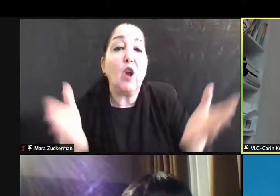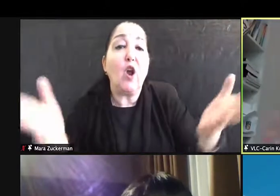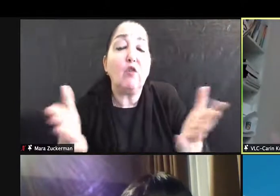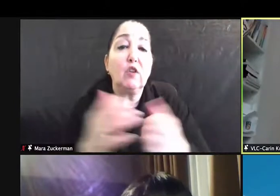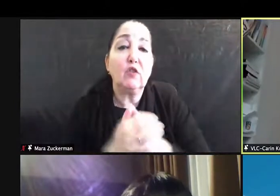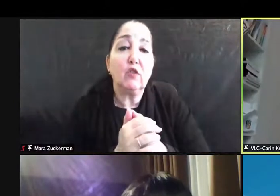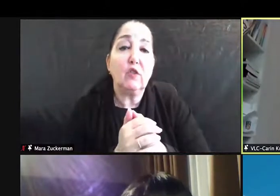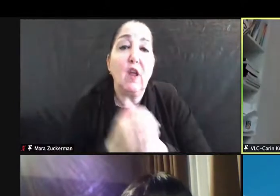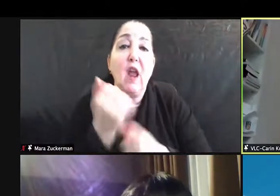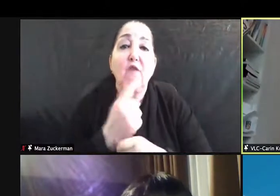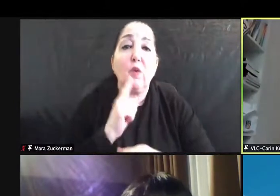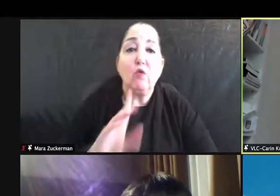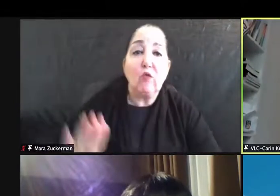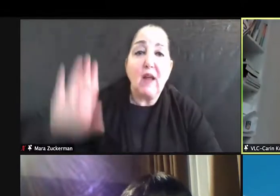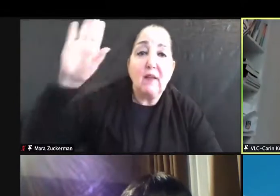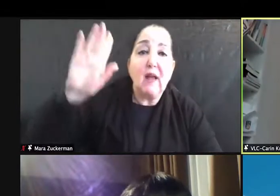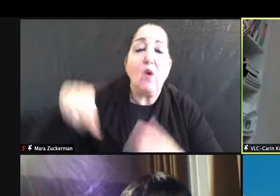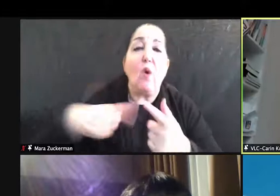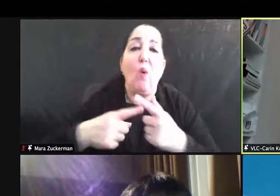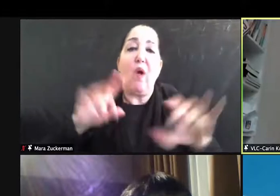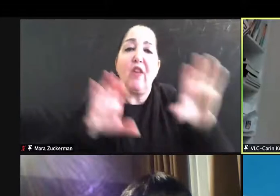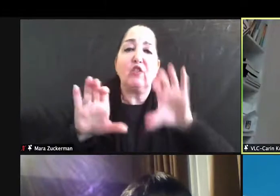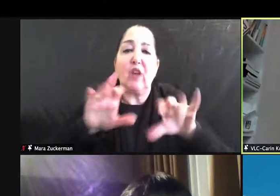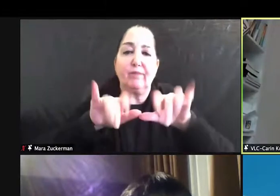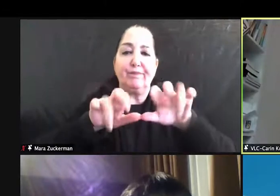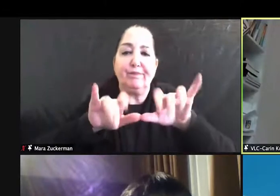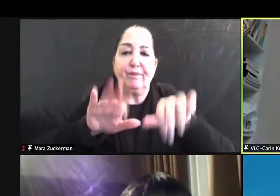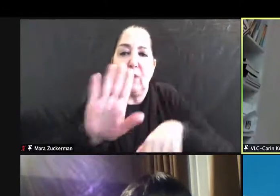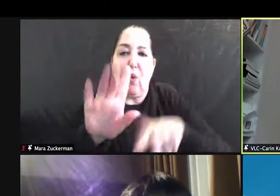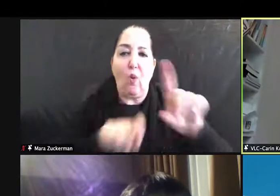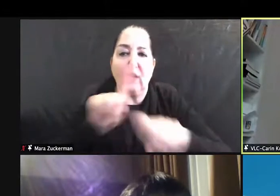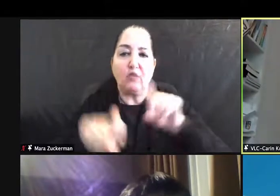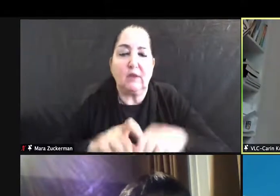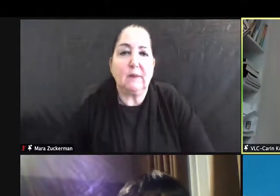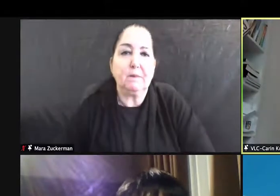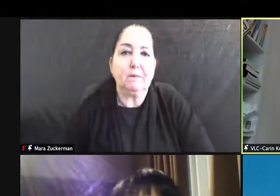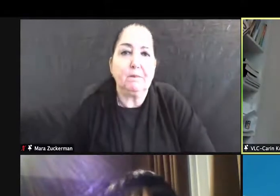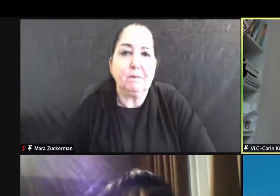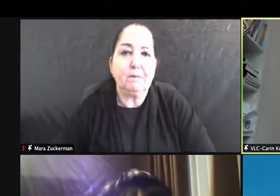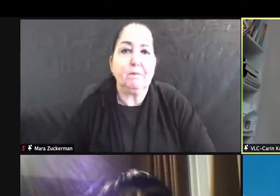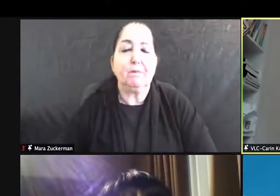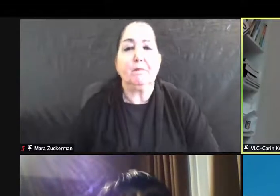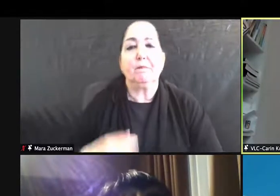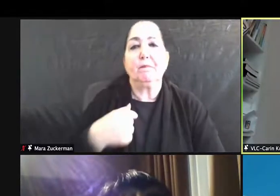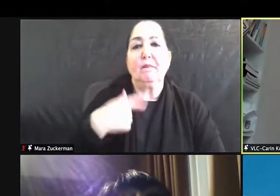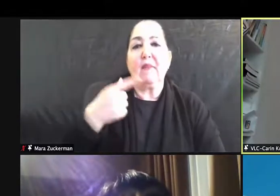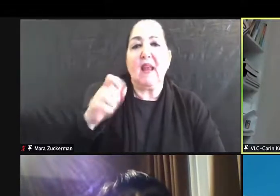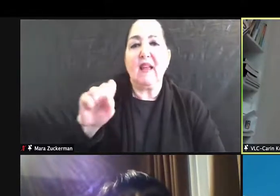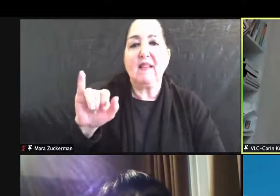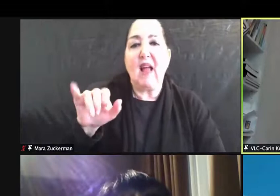either raise hands or put questions in the chat. I was interested because you seem to kind of take up